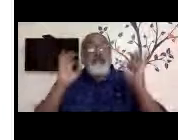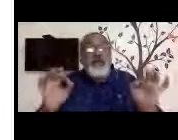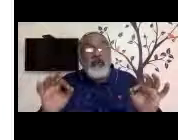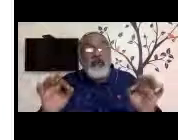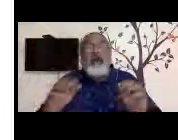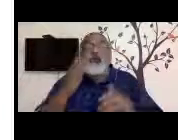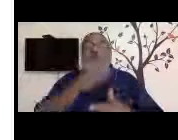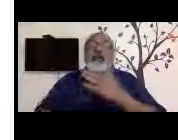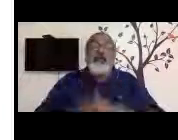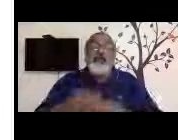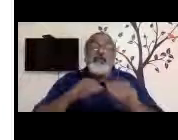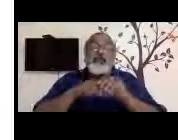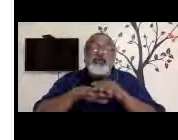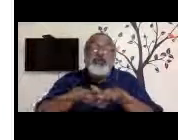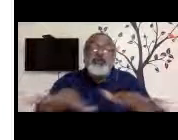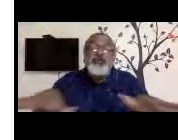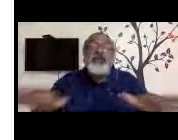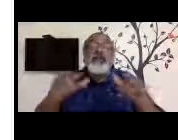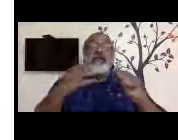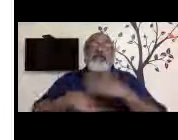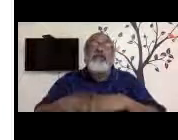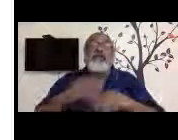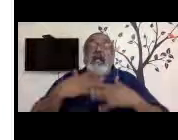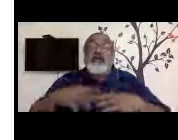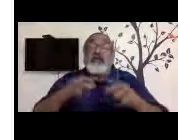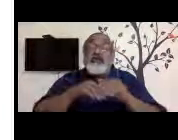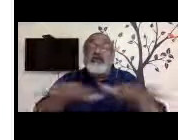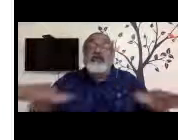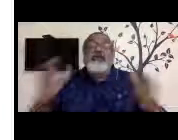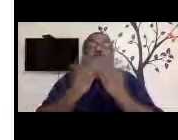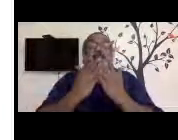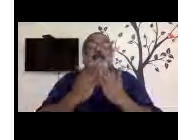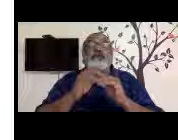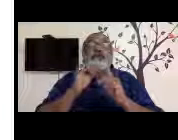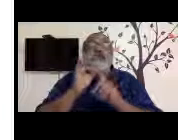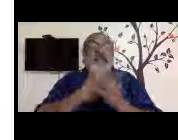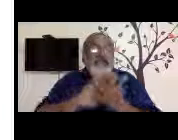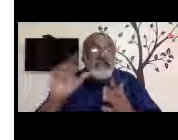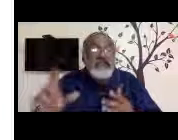disability and disability health through the schools, public health centers,